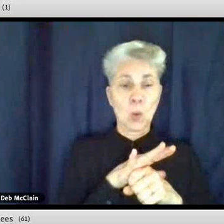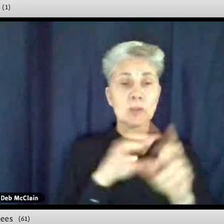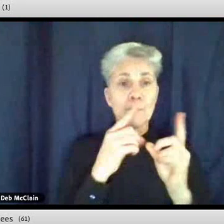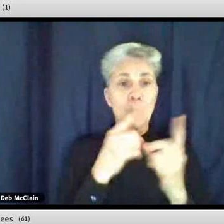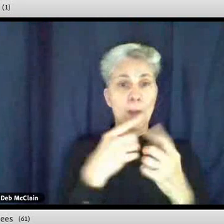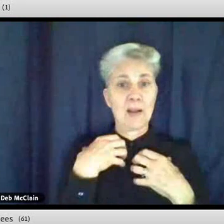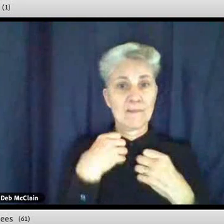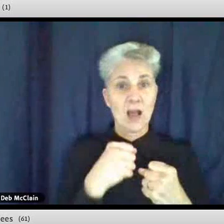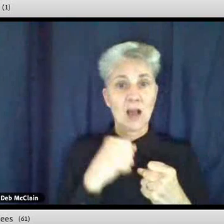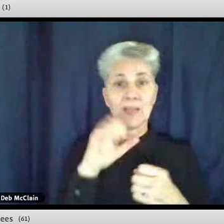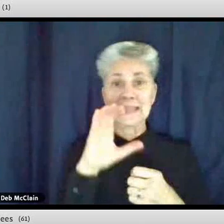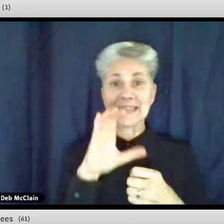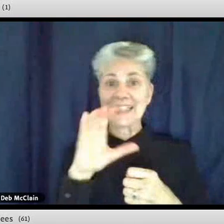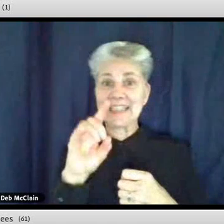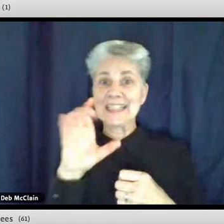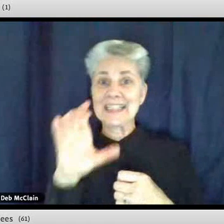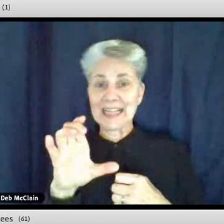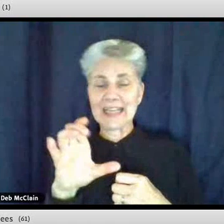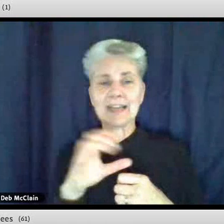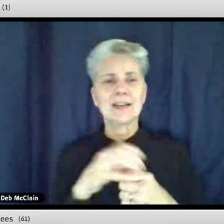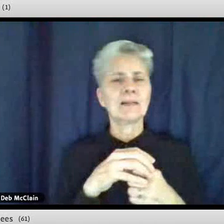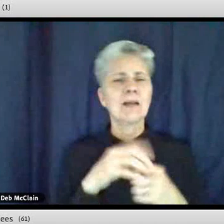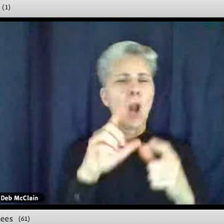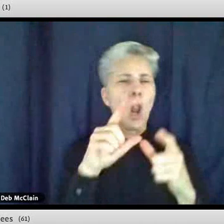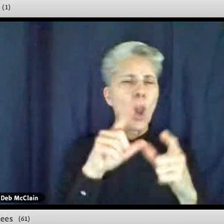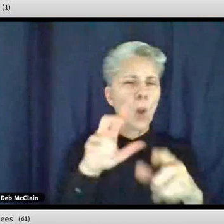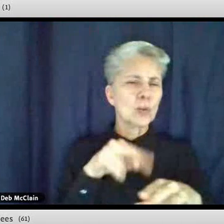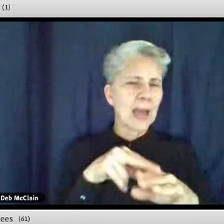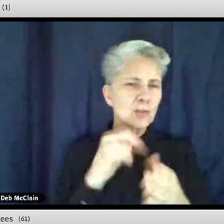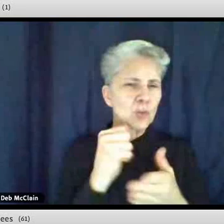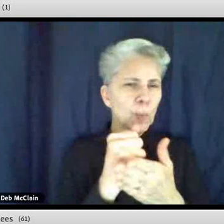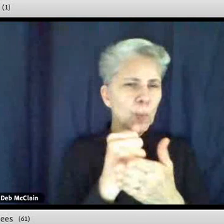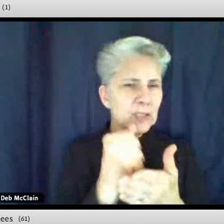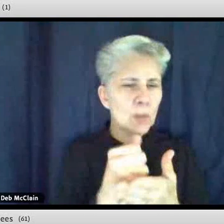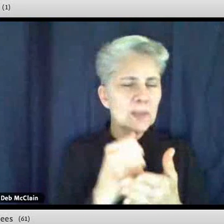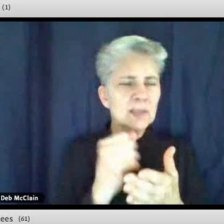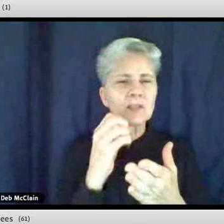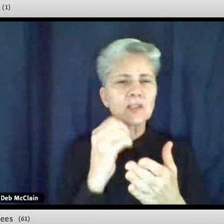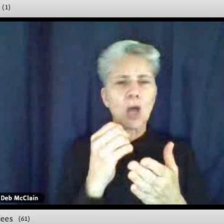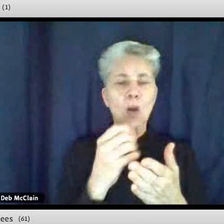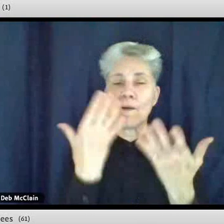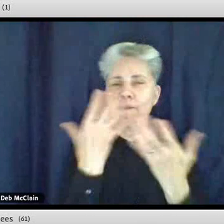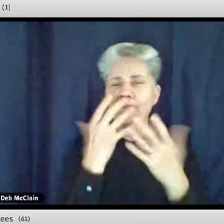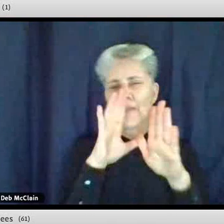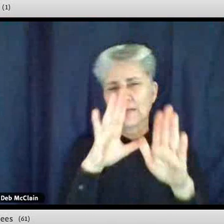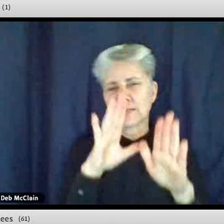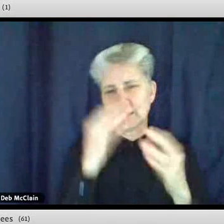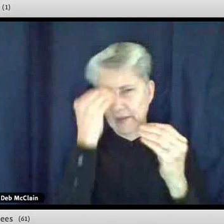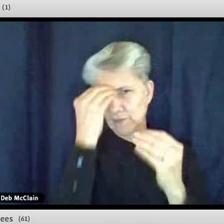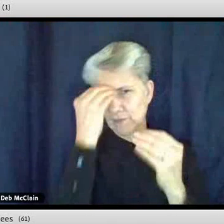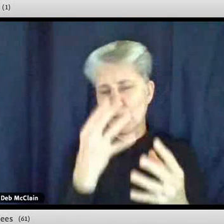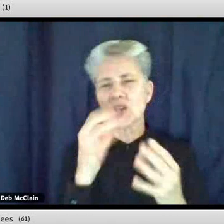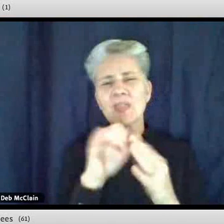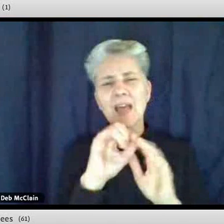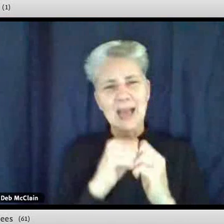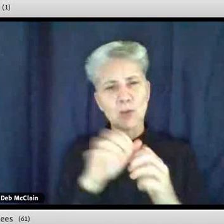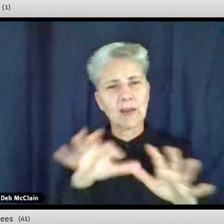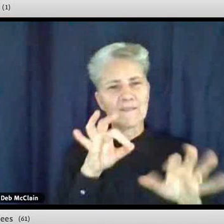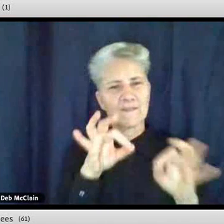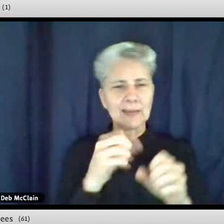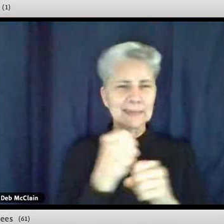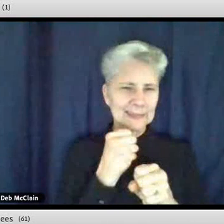local Department of Health, the CDC, local and national resources. So some fantastic information. So that's just